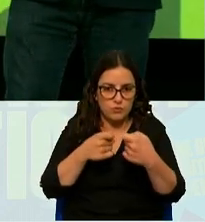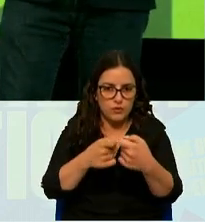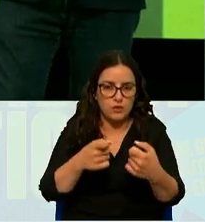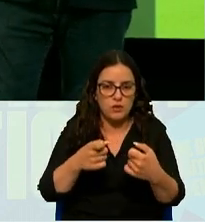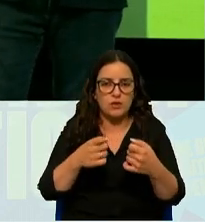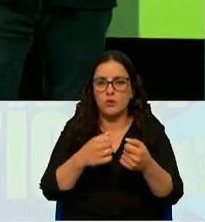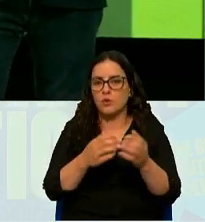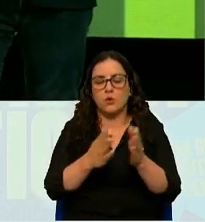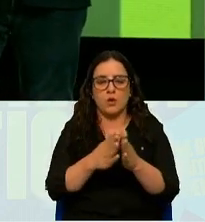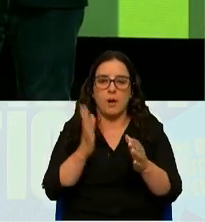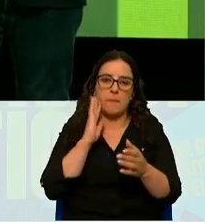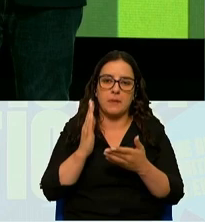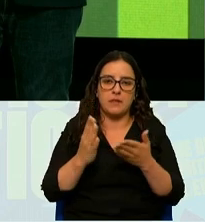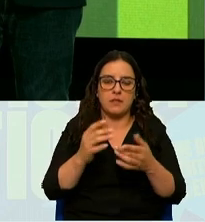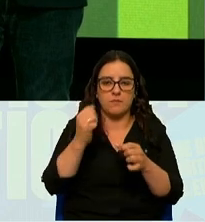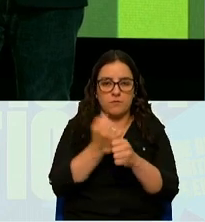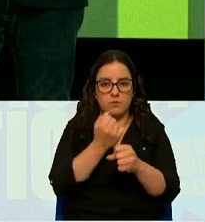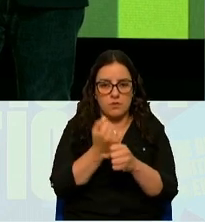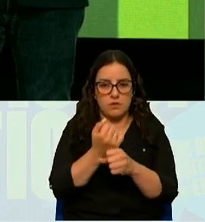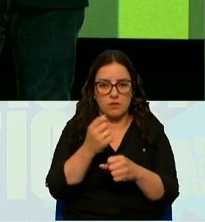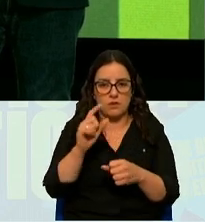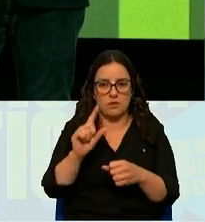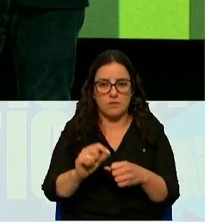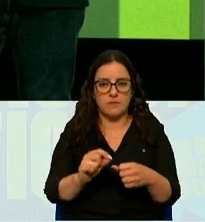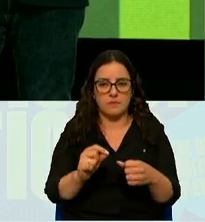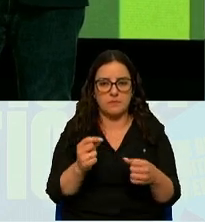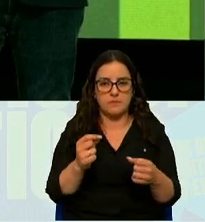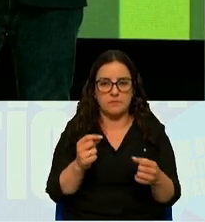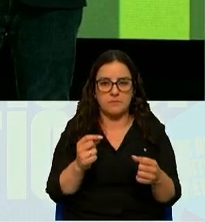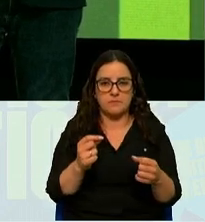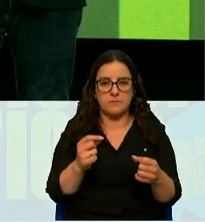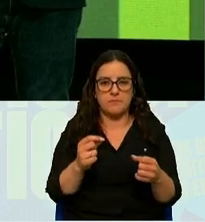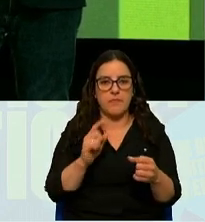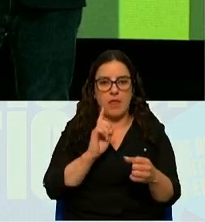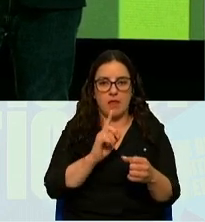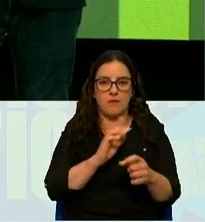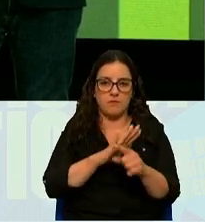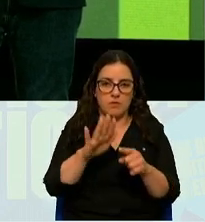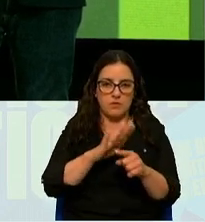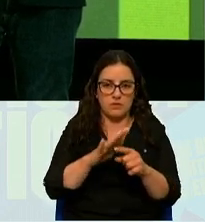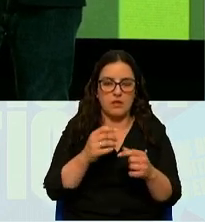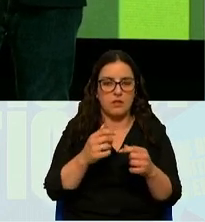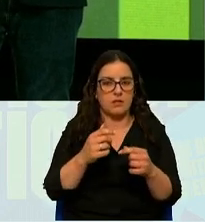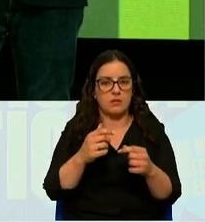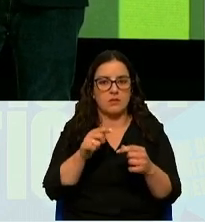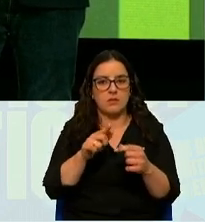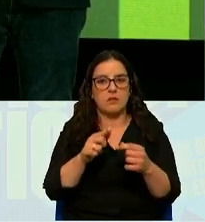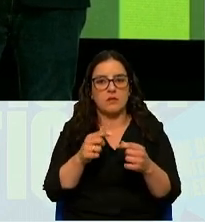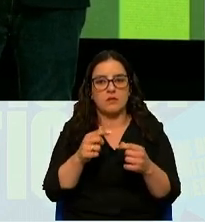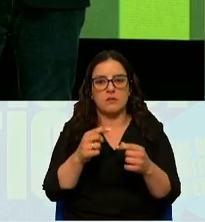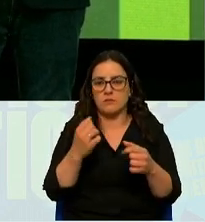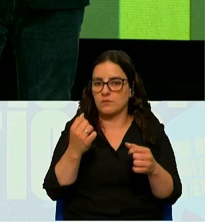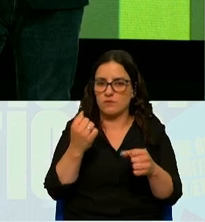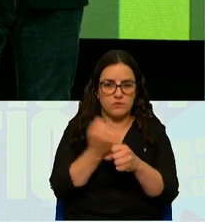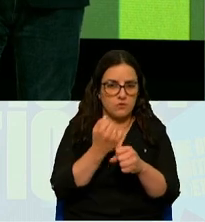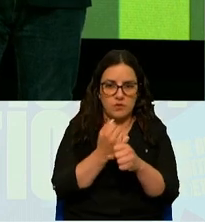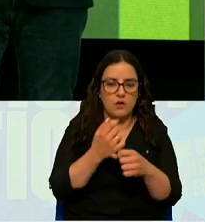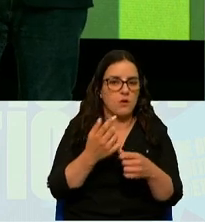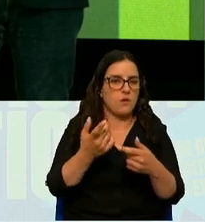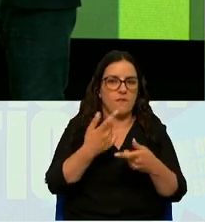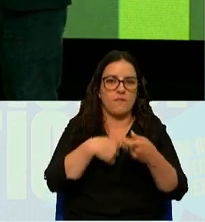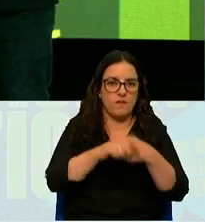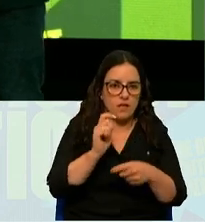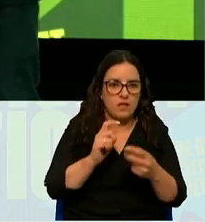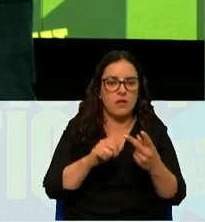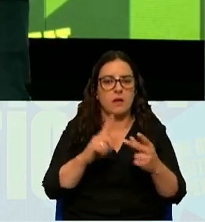that's the next super important impact of this technology. So we will see every function from sales to marketing